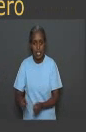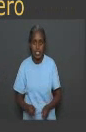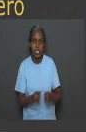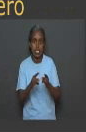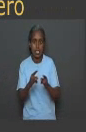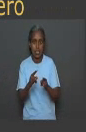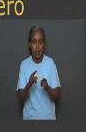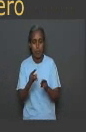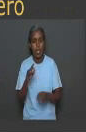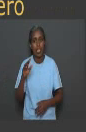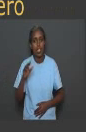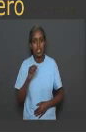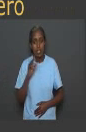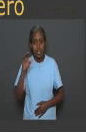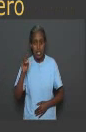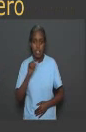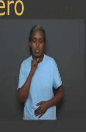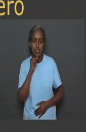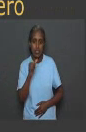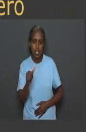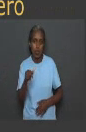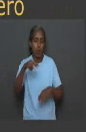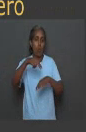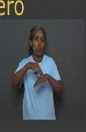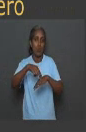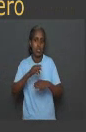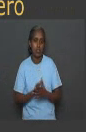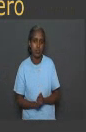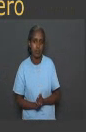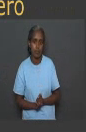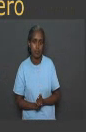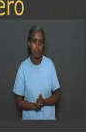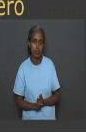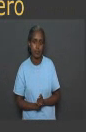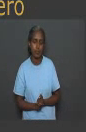the system by a non-zero constant.